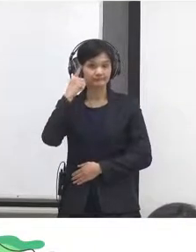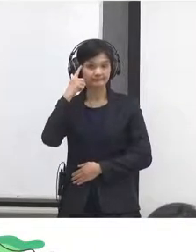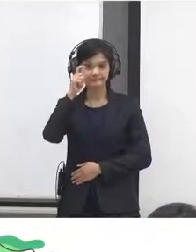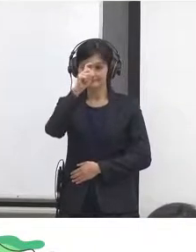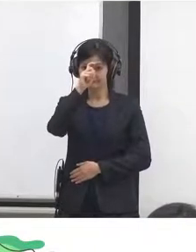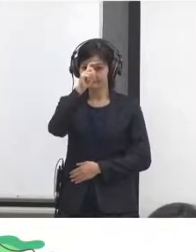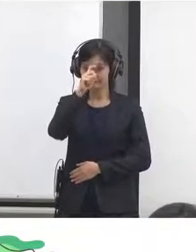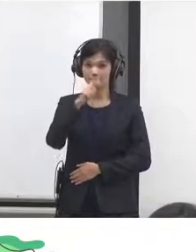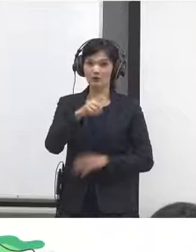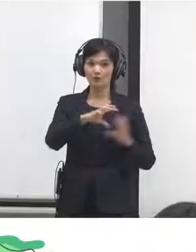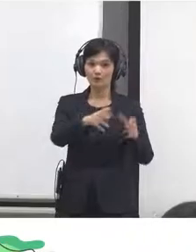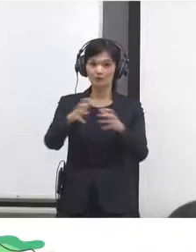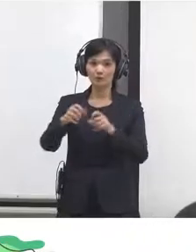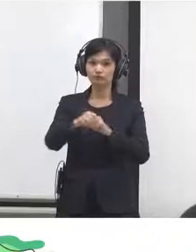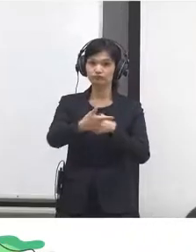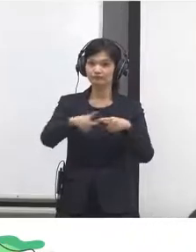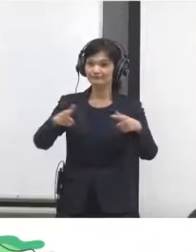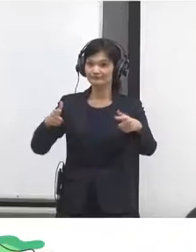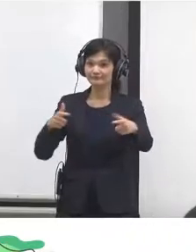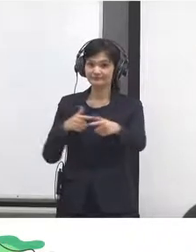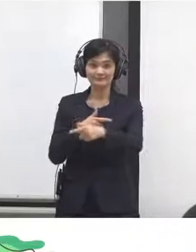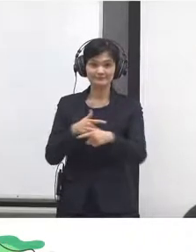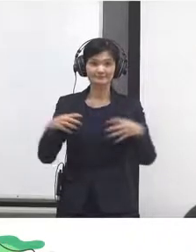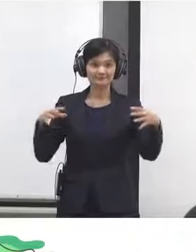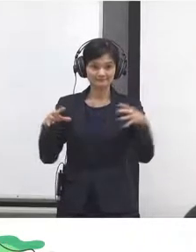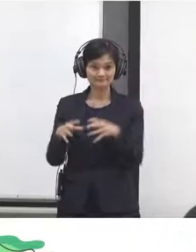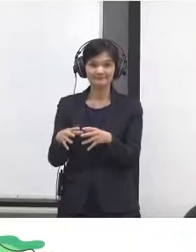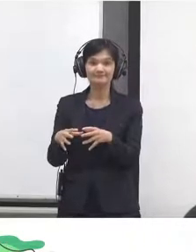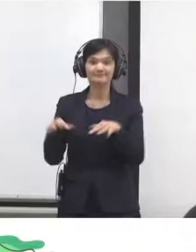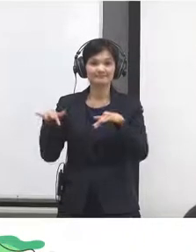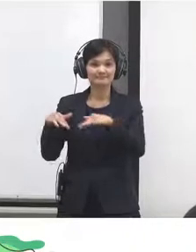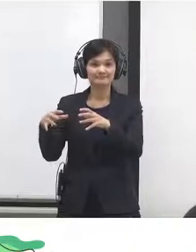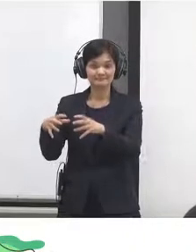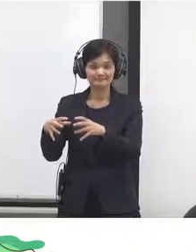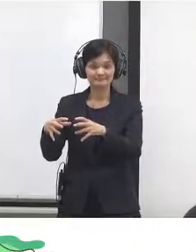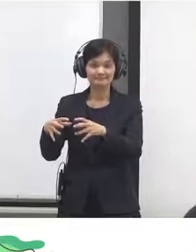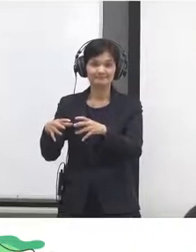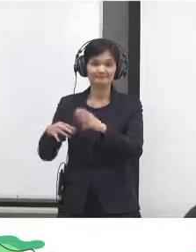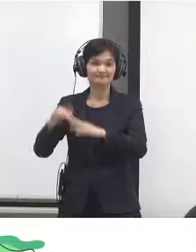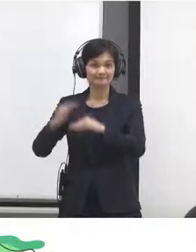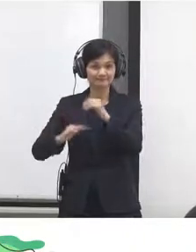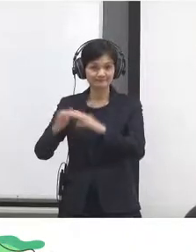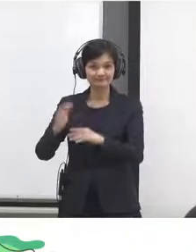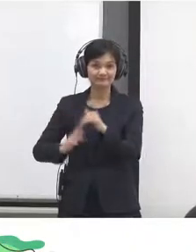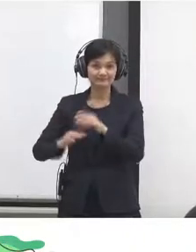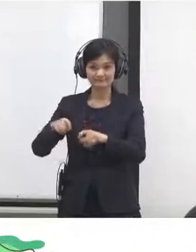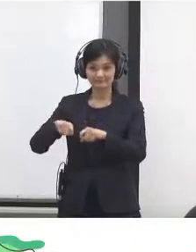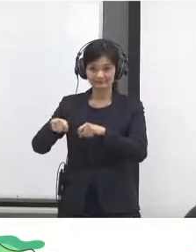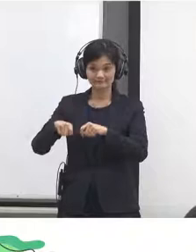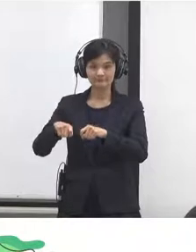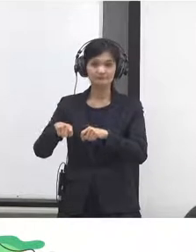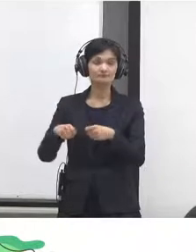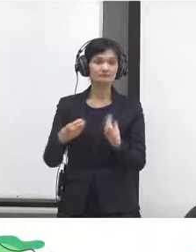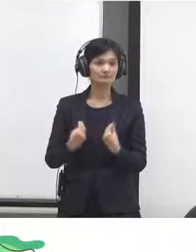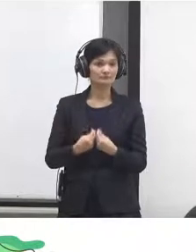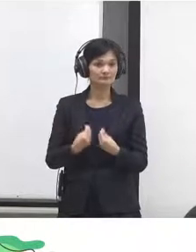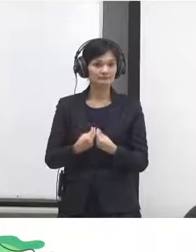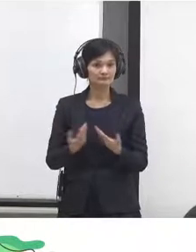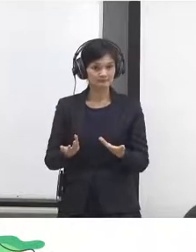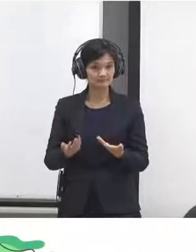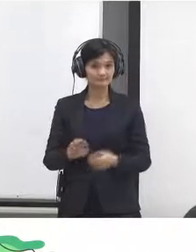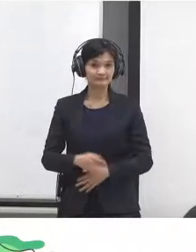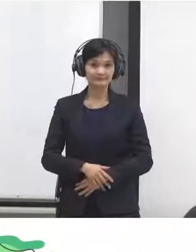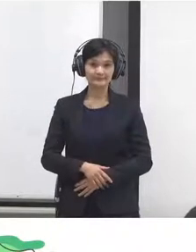do something. But what can we do together, actually? At first, we are going to pitch tomorrow, but we